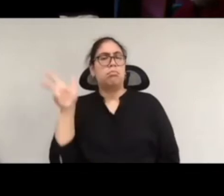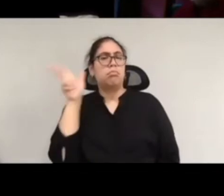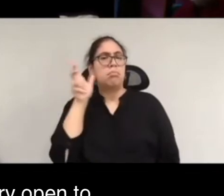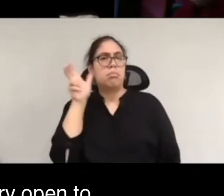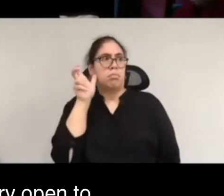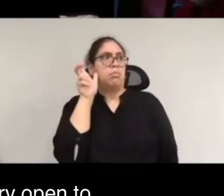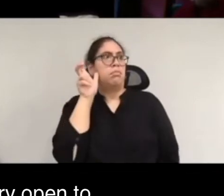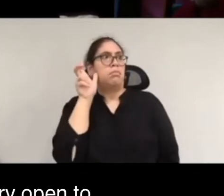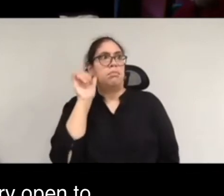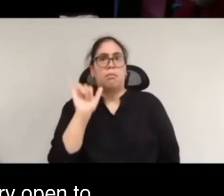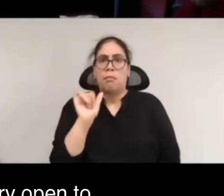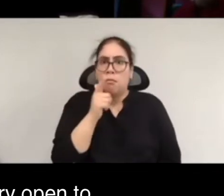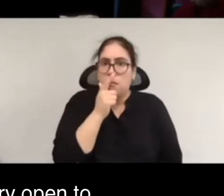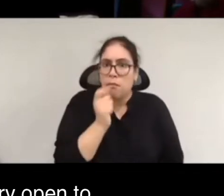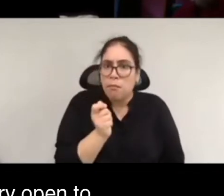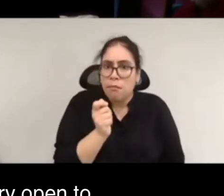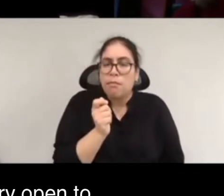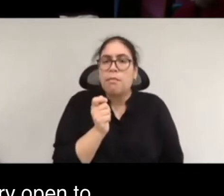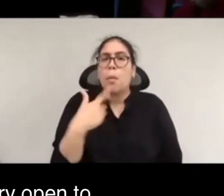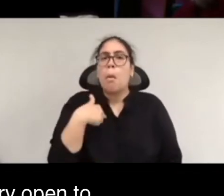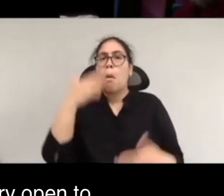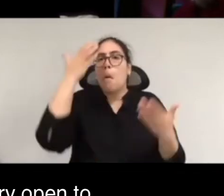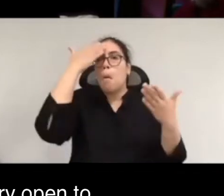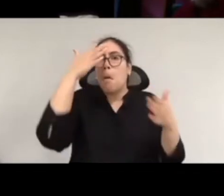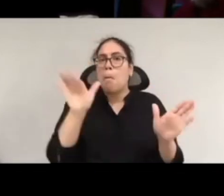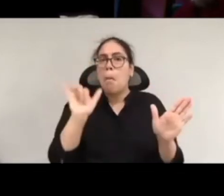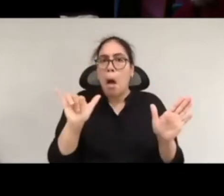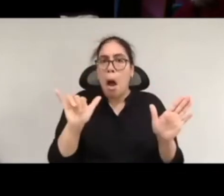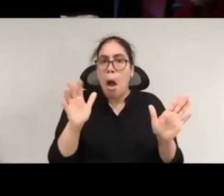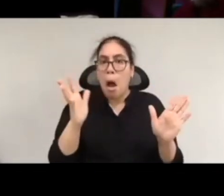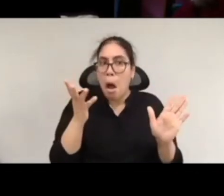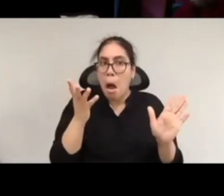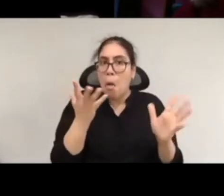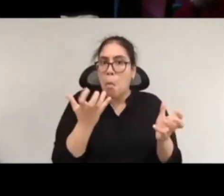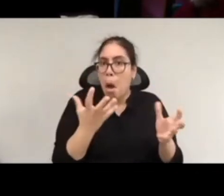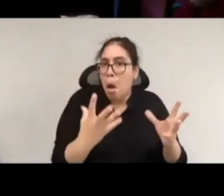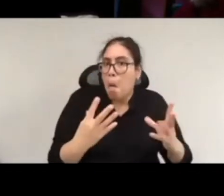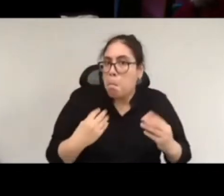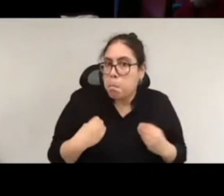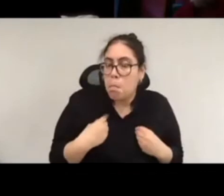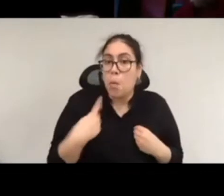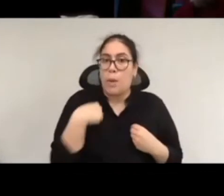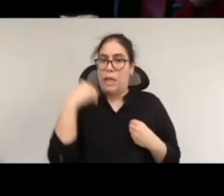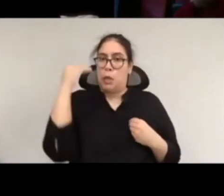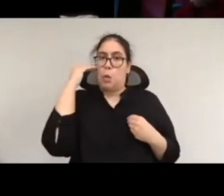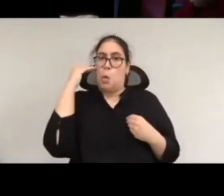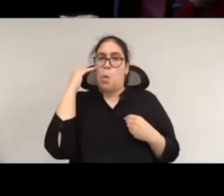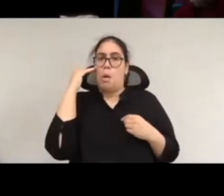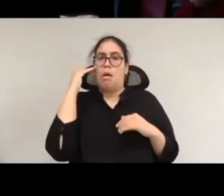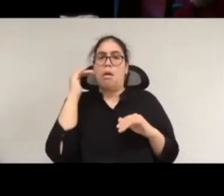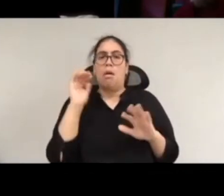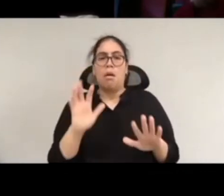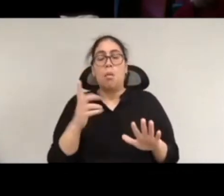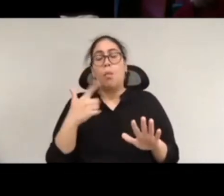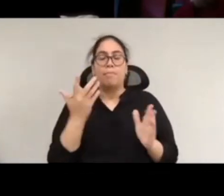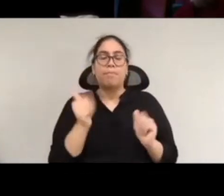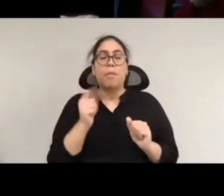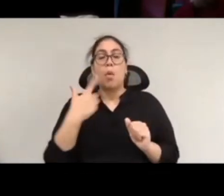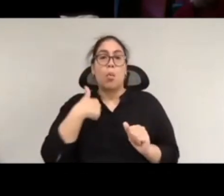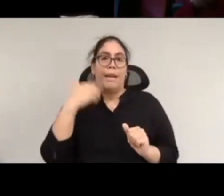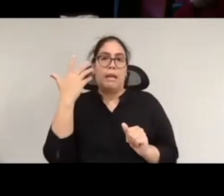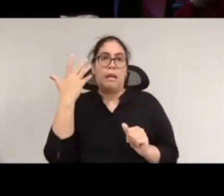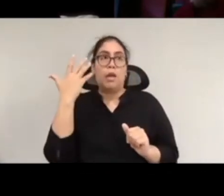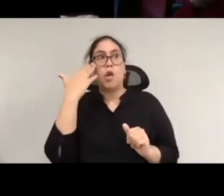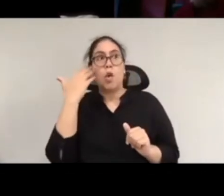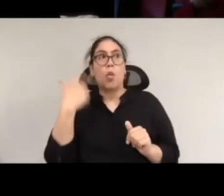intrigued by it. We were very open to the idea of accepting it, but we knew that we had, well, we knew that we didn't know